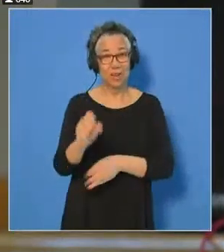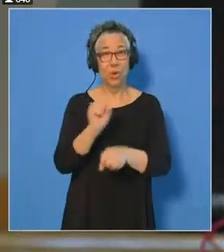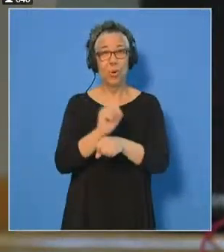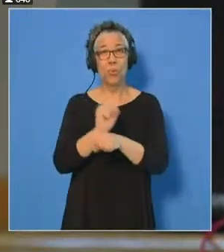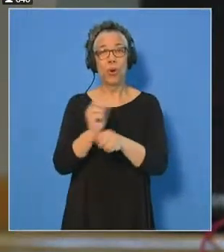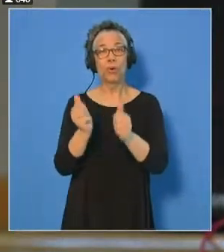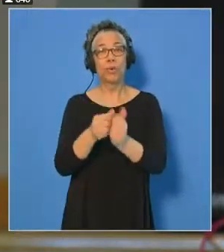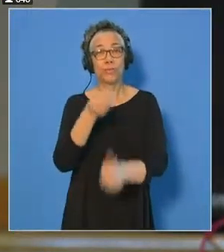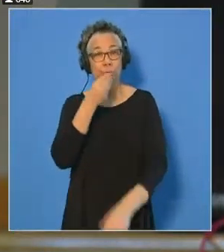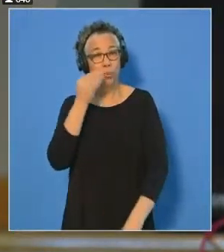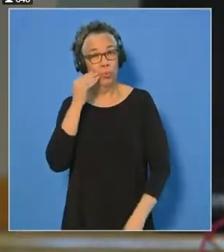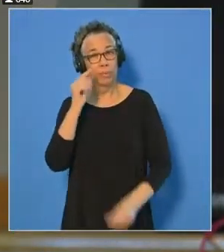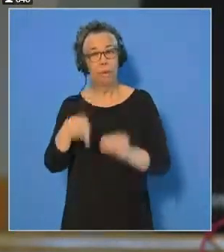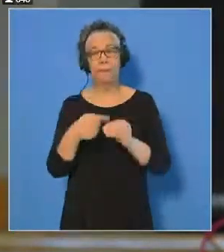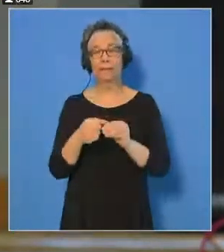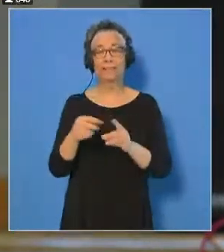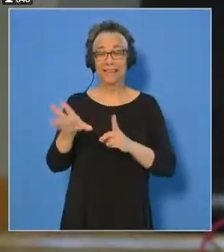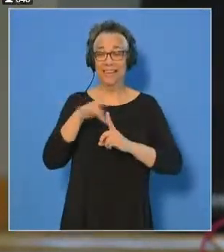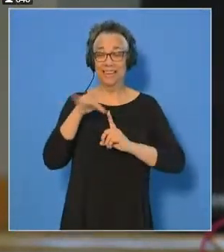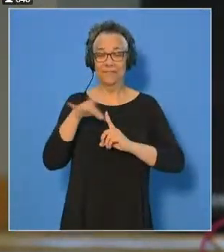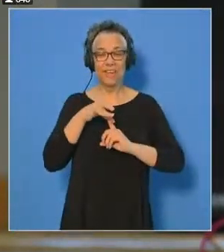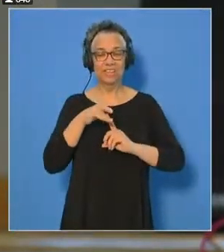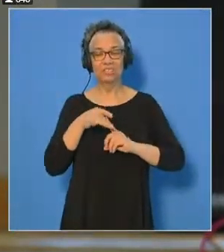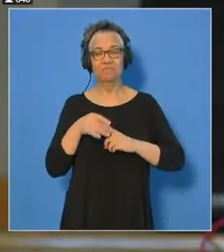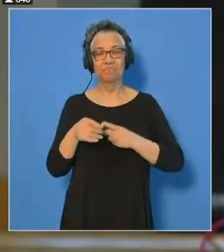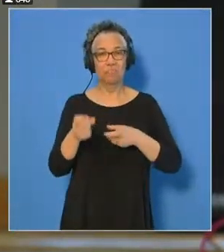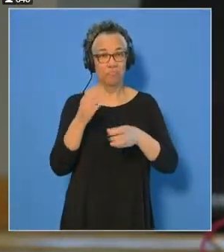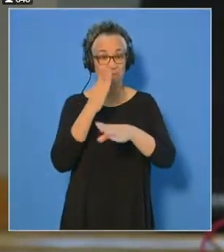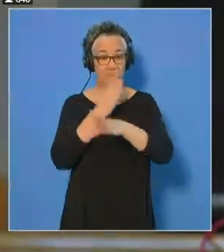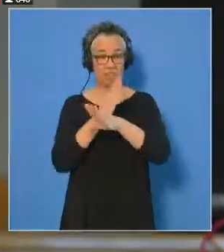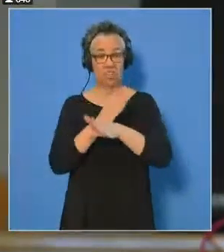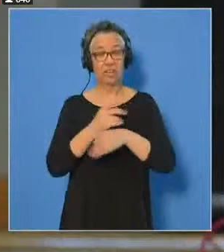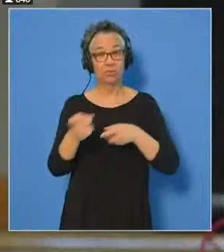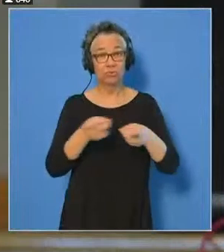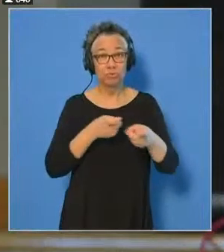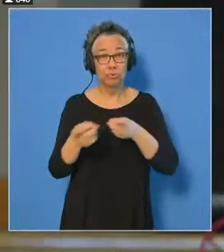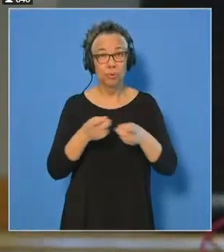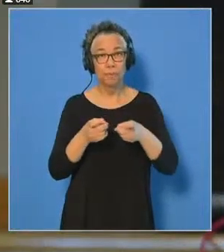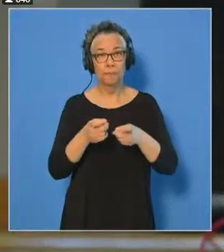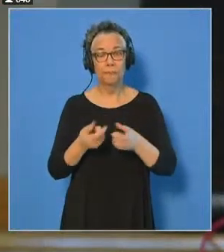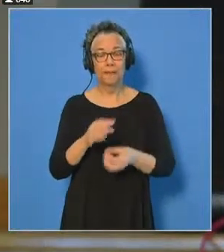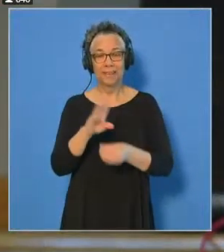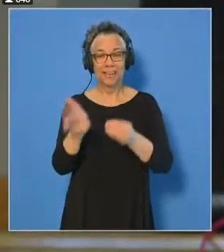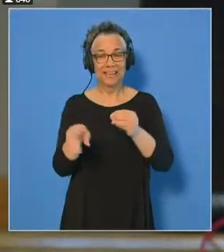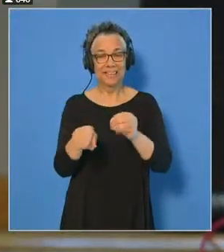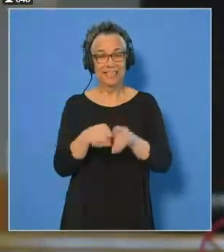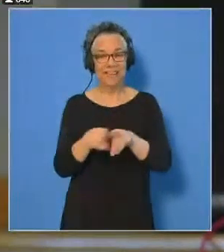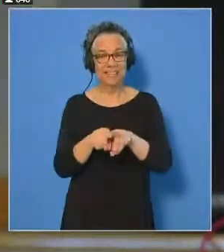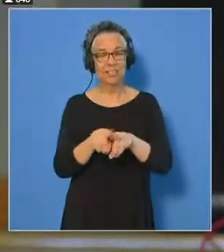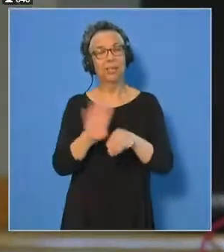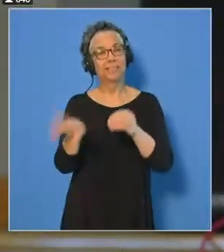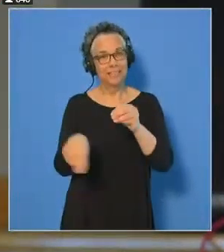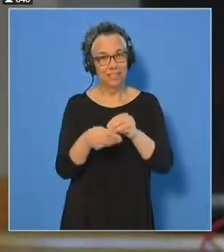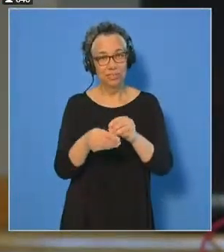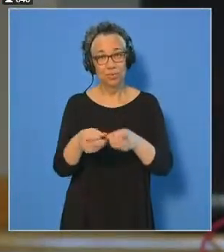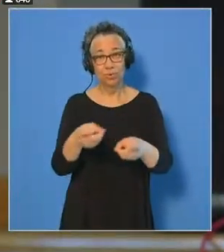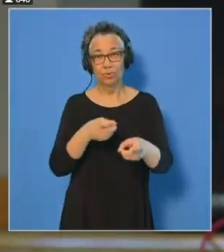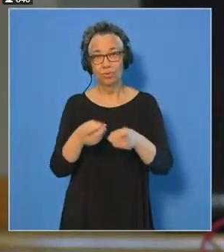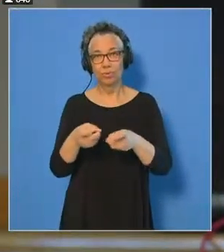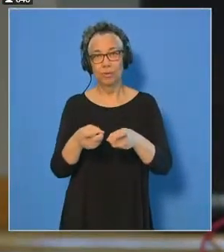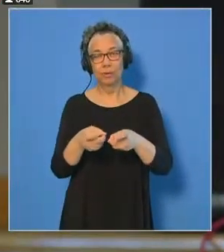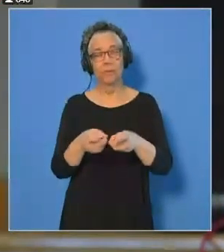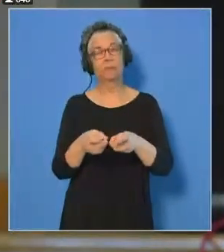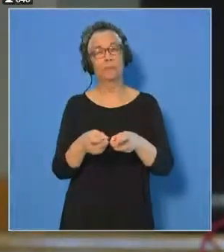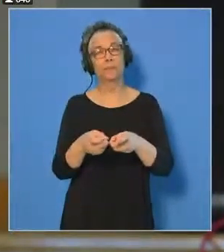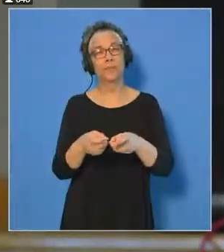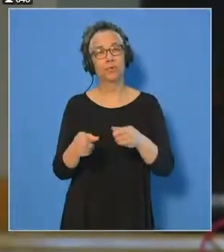with respect to infection, prevention, and control practices. Additional outbreak control and mitigation measures are also as